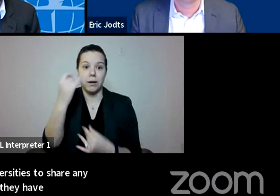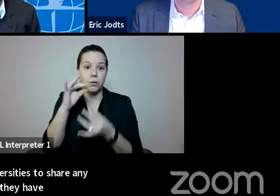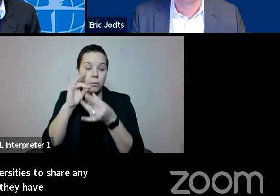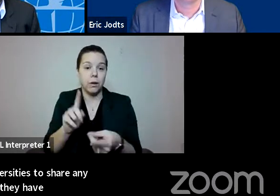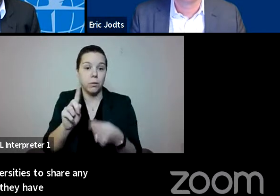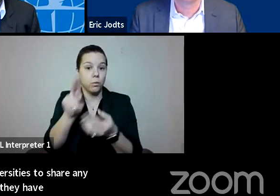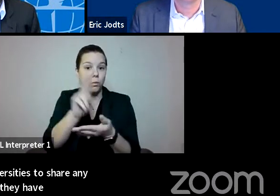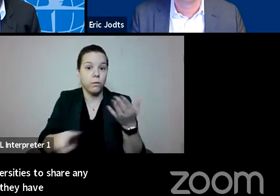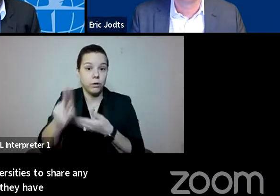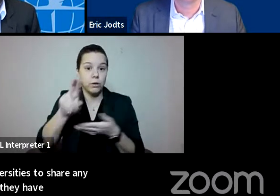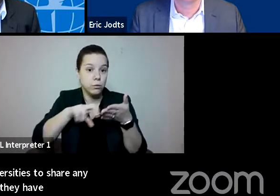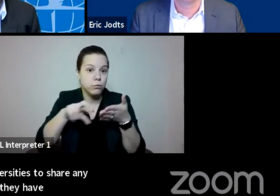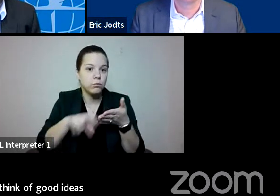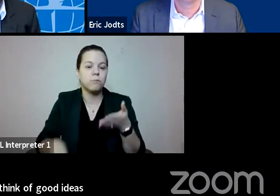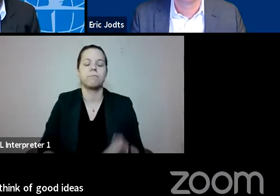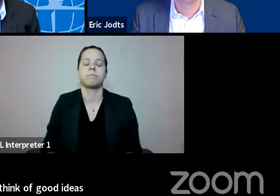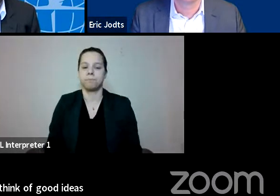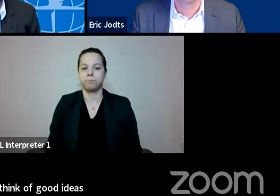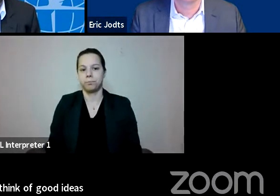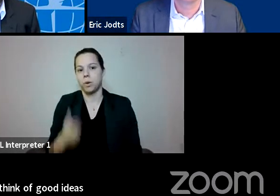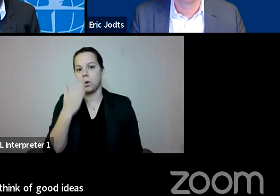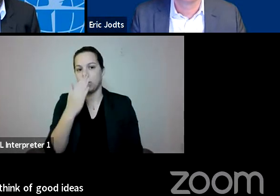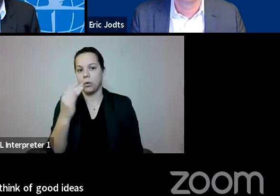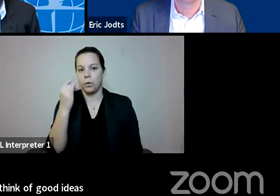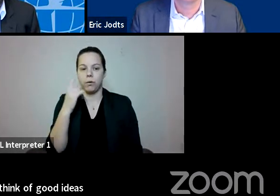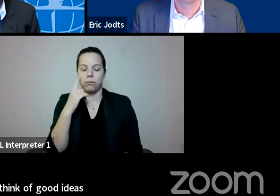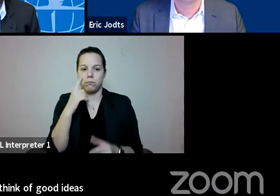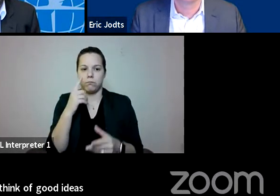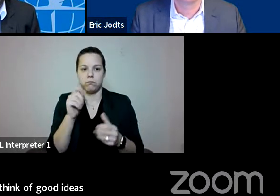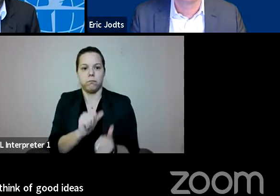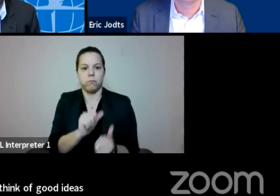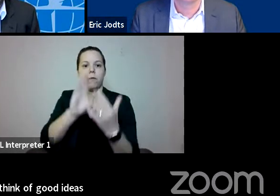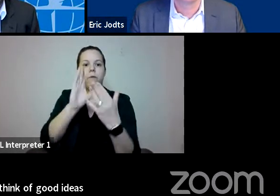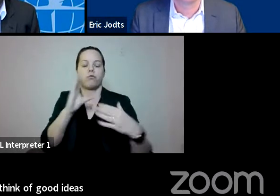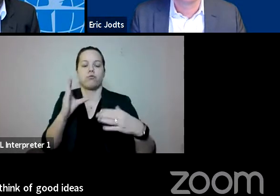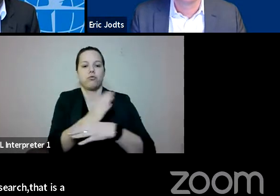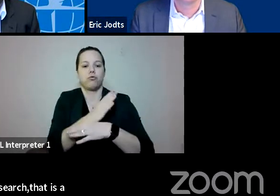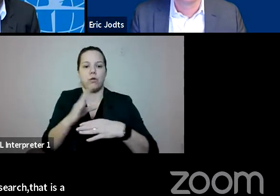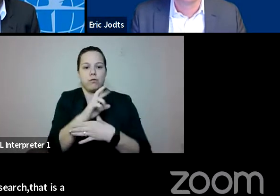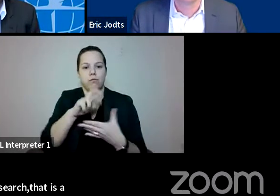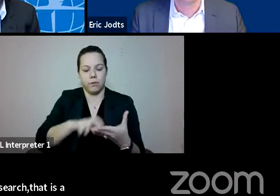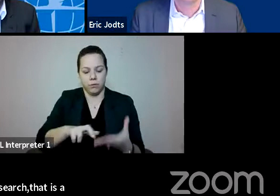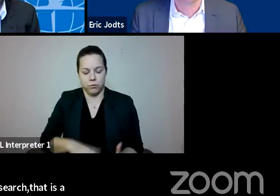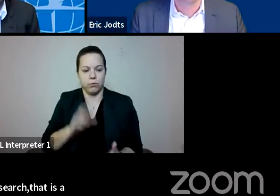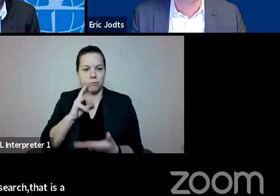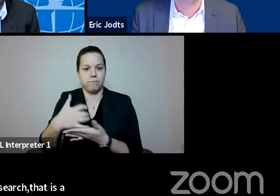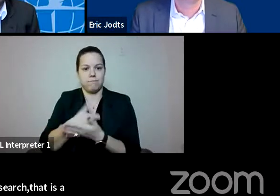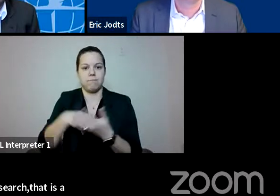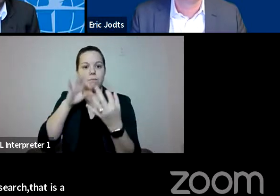research, it's a good way for people to share that as well. We'll be getting those inputs as well.